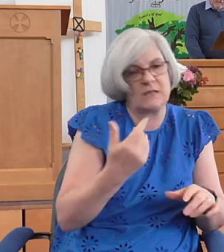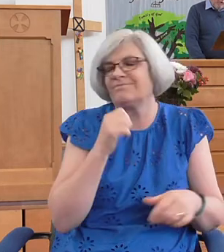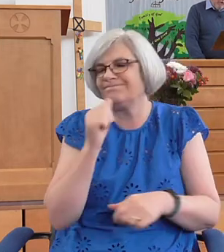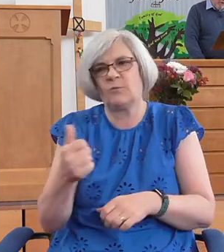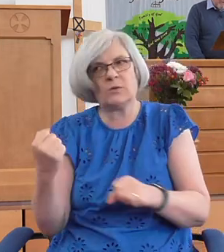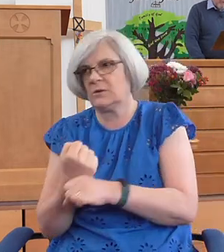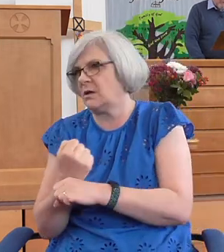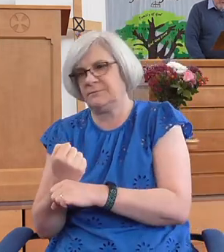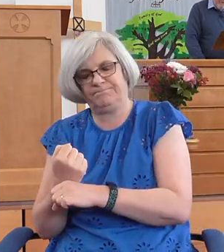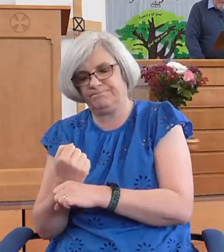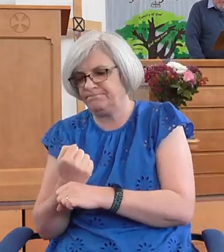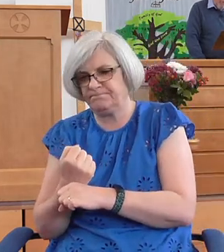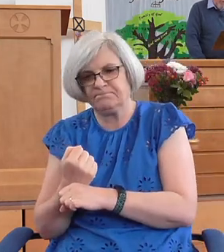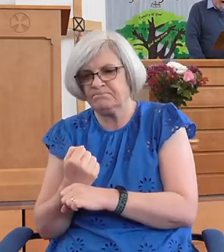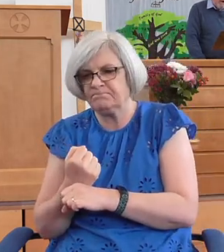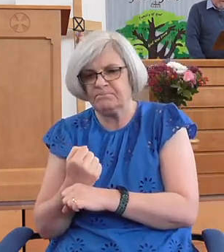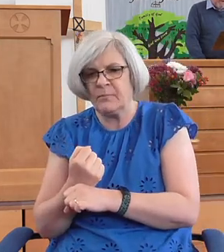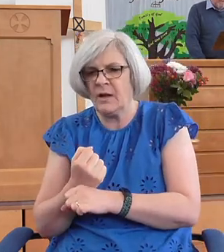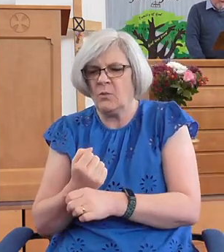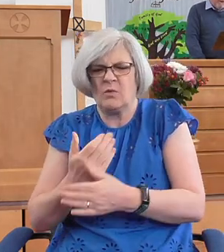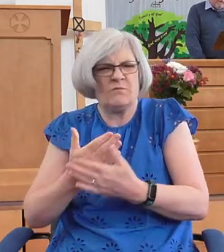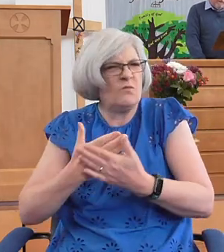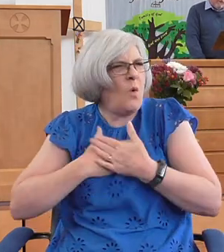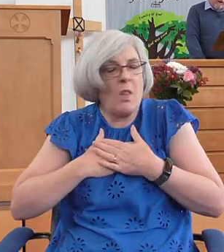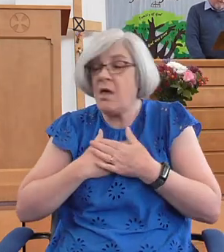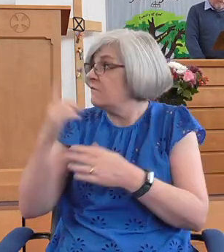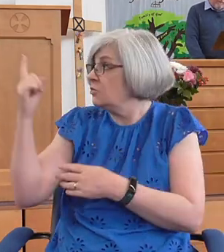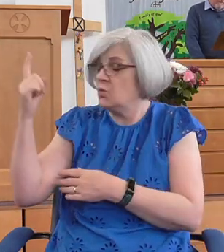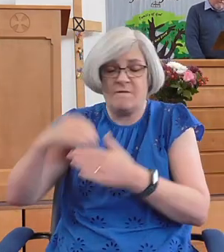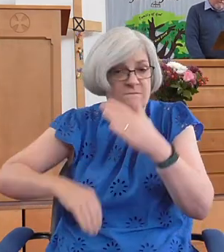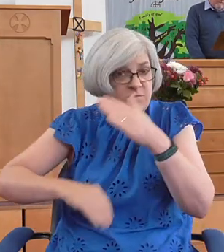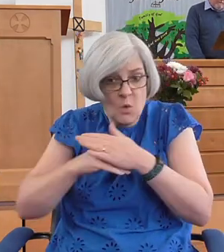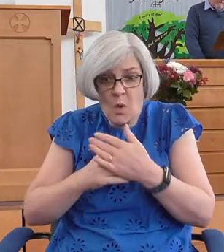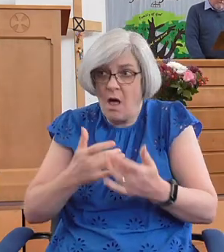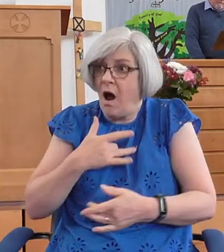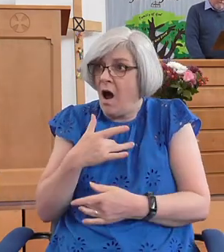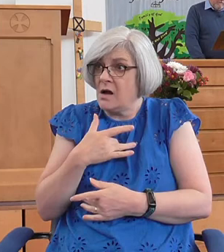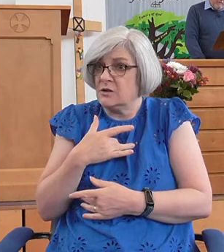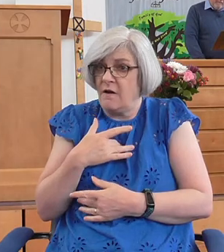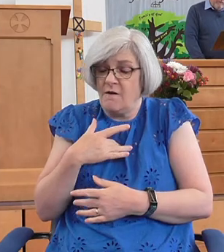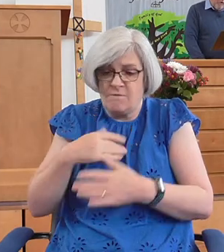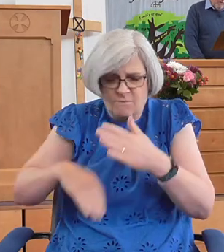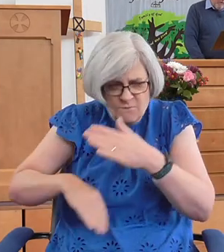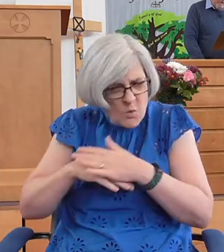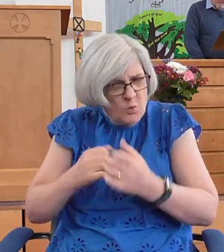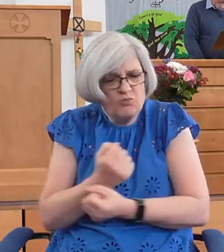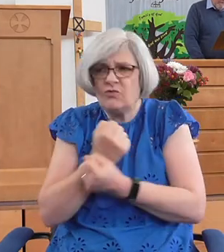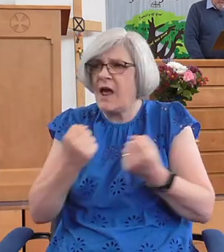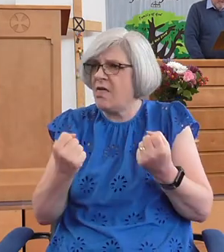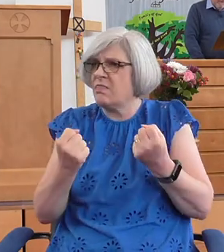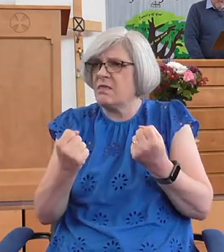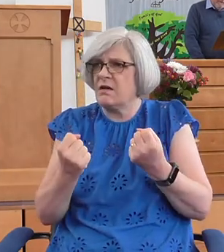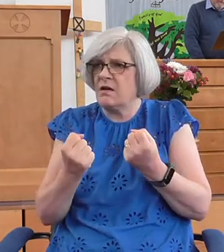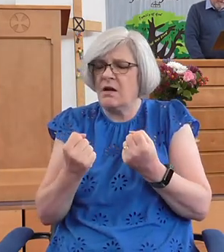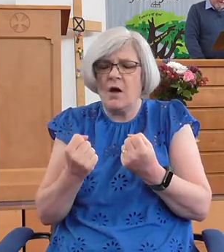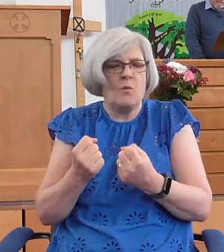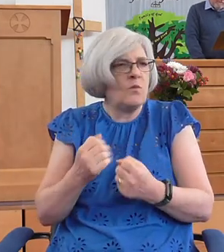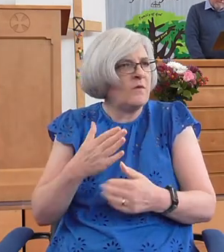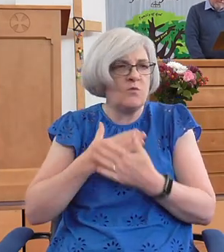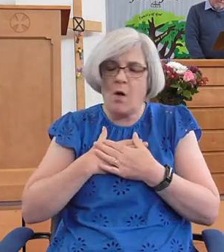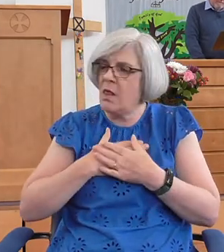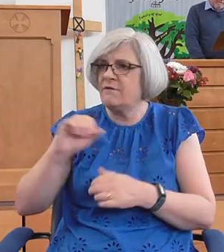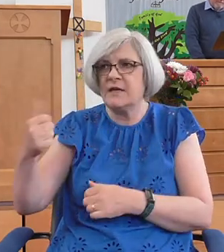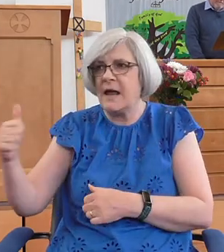We have not loved you with our whole heart and mind and strength. We have not loved our neighbours as